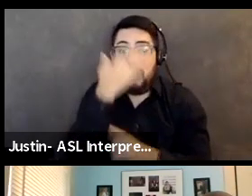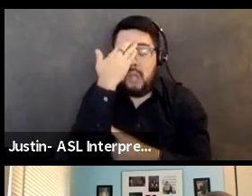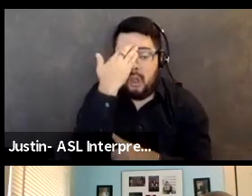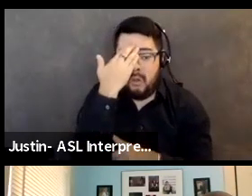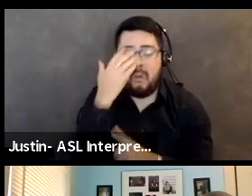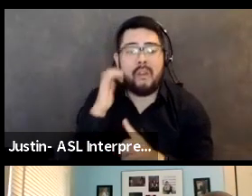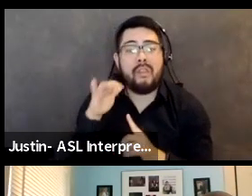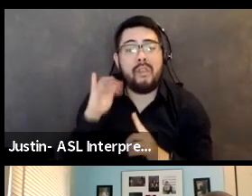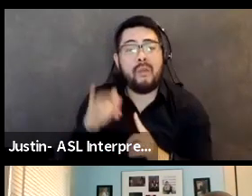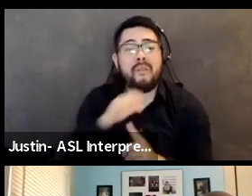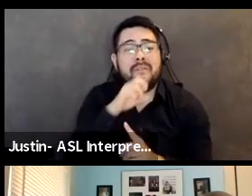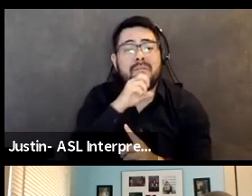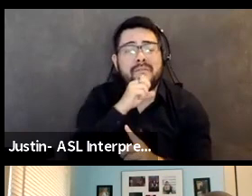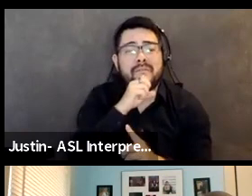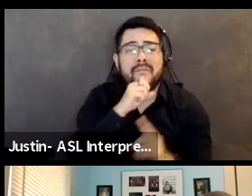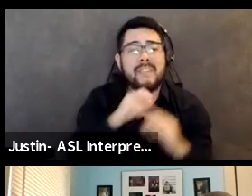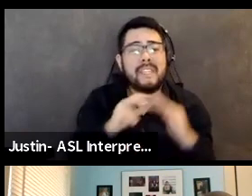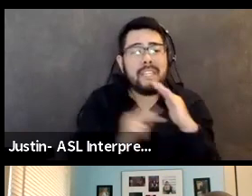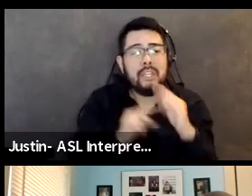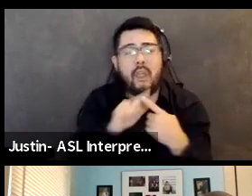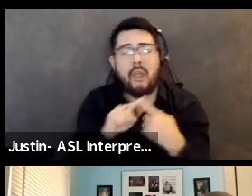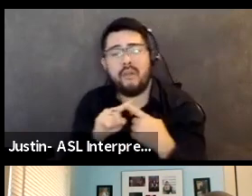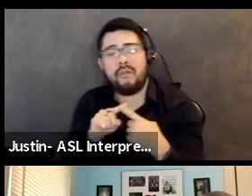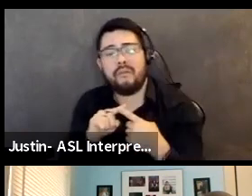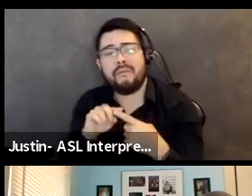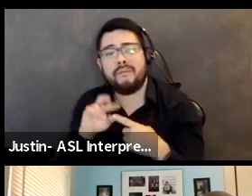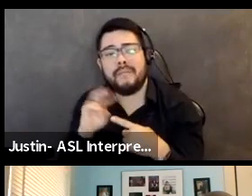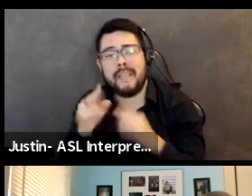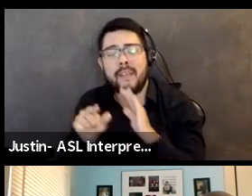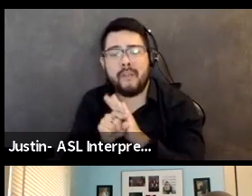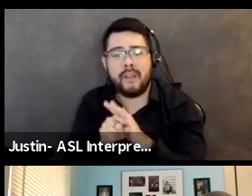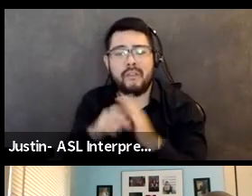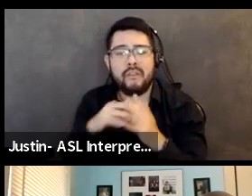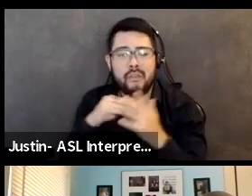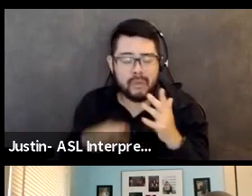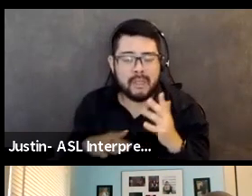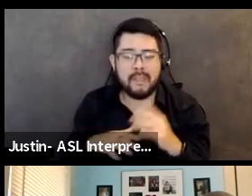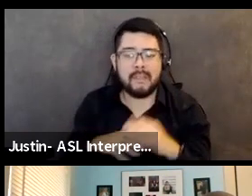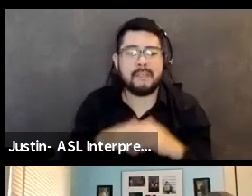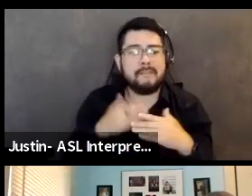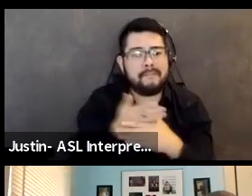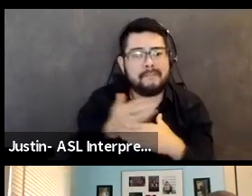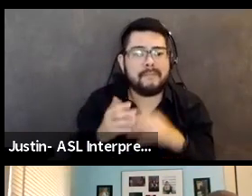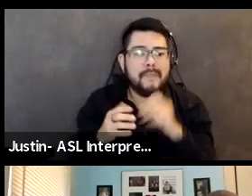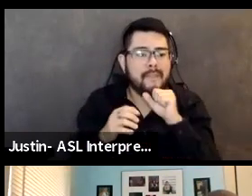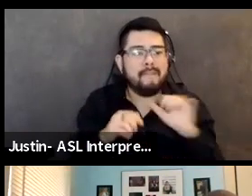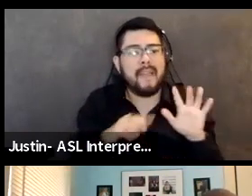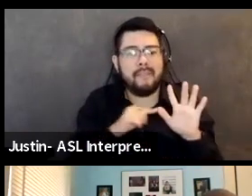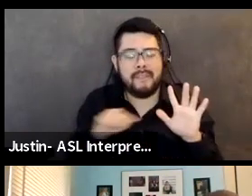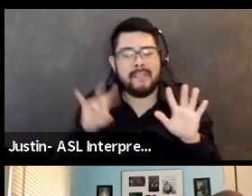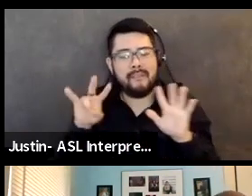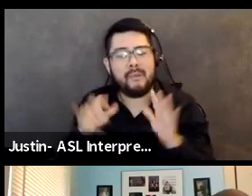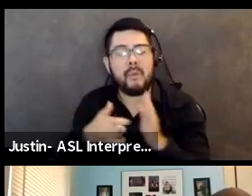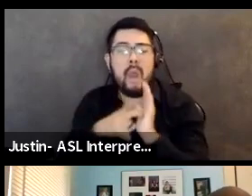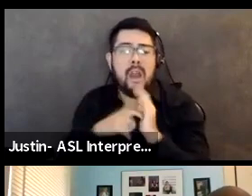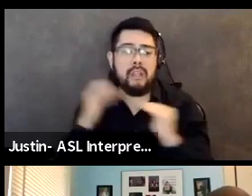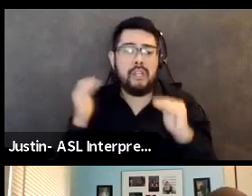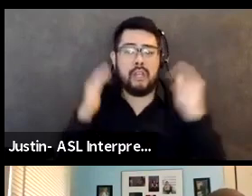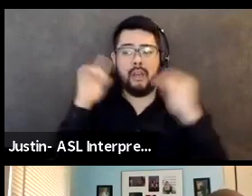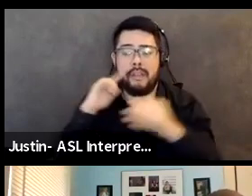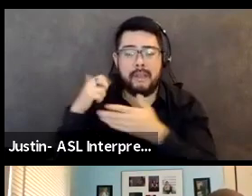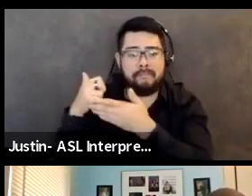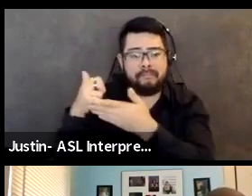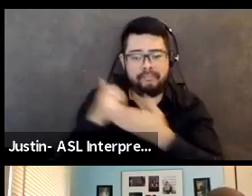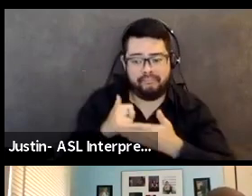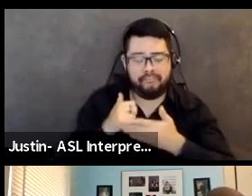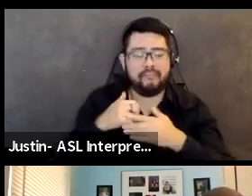adult to be able to mediate and support and scaffold their engagement online so um i